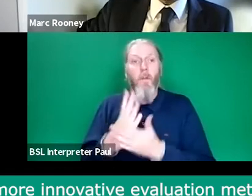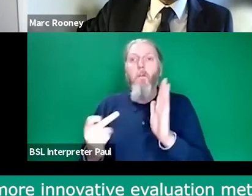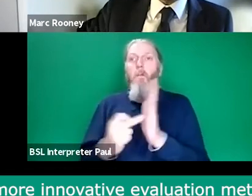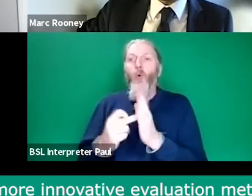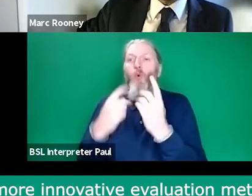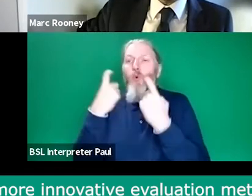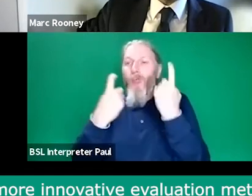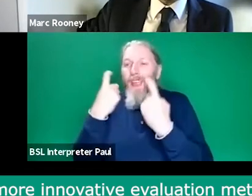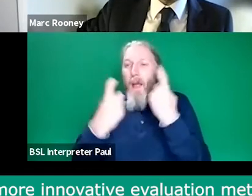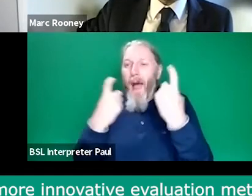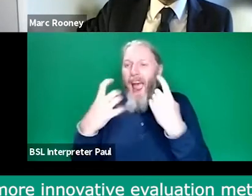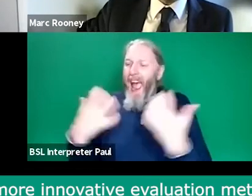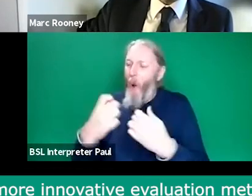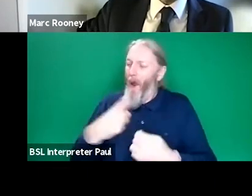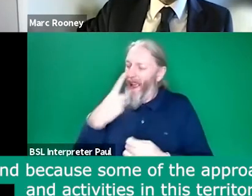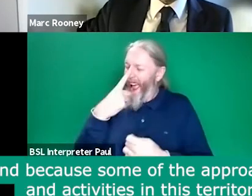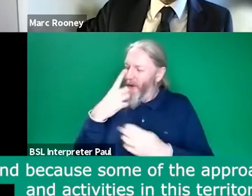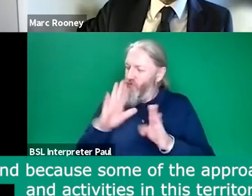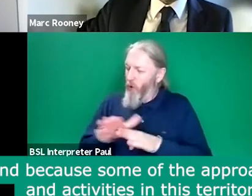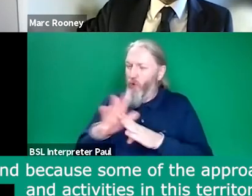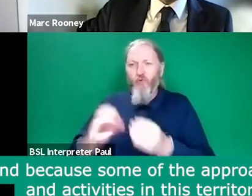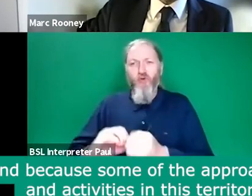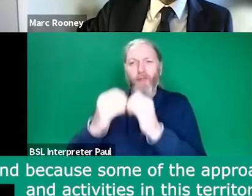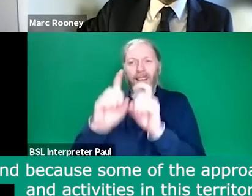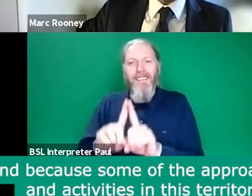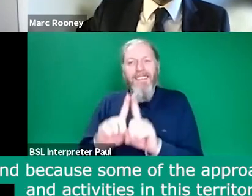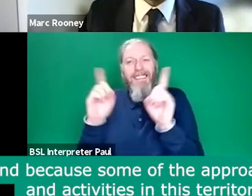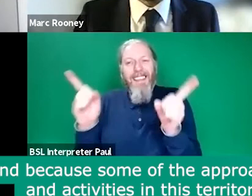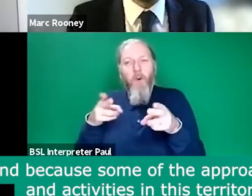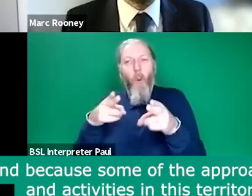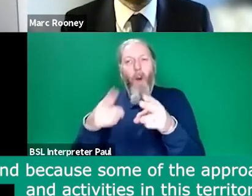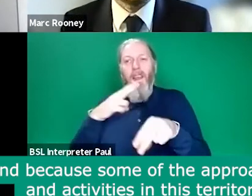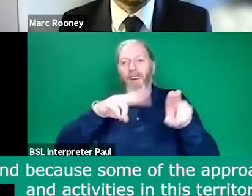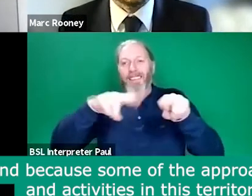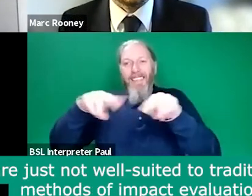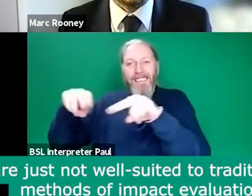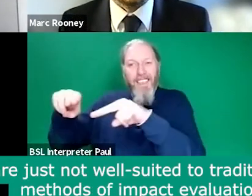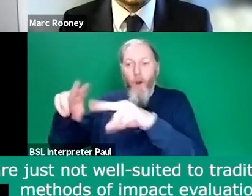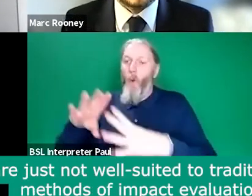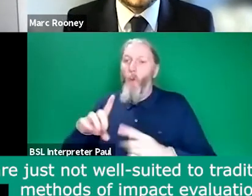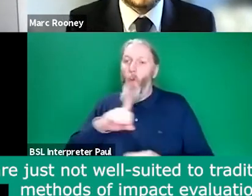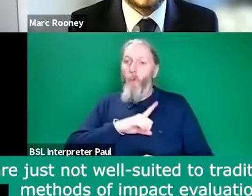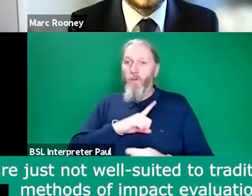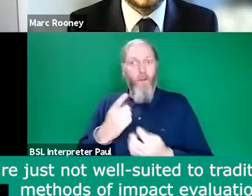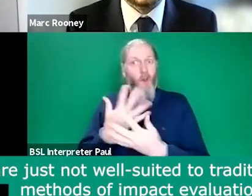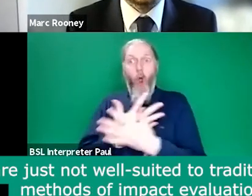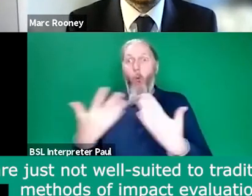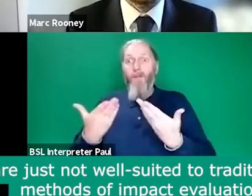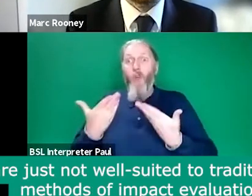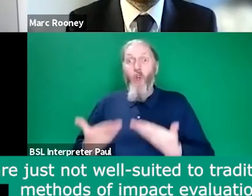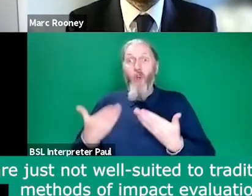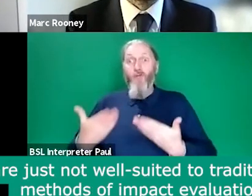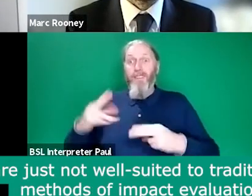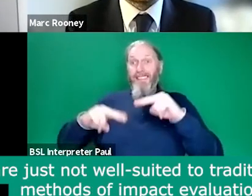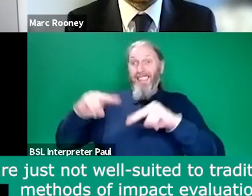innovative evaluation methods, because some of the approaches and activities in this territory are just not well suited to